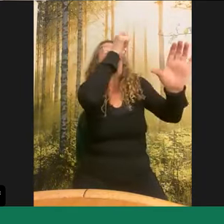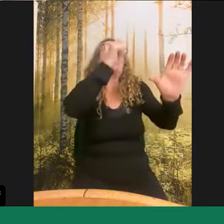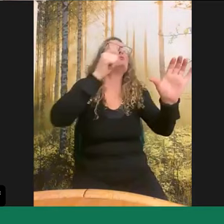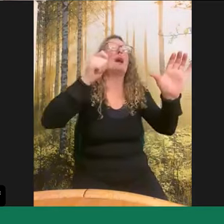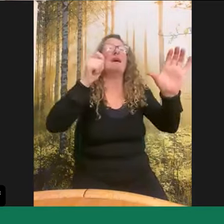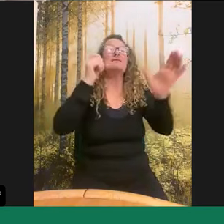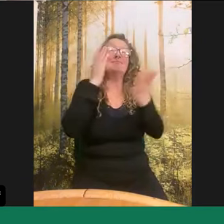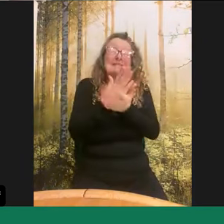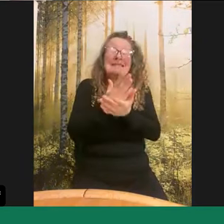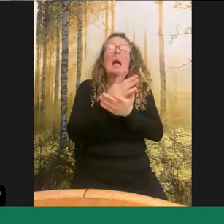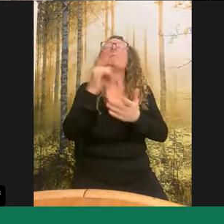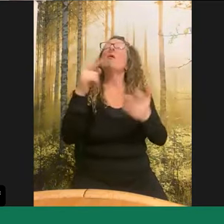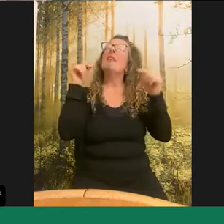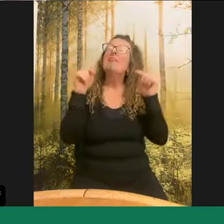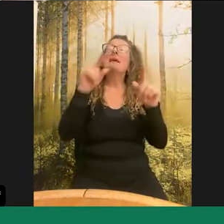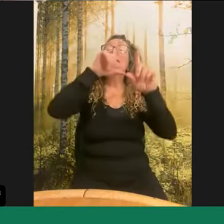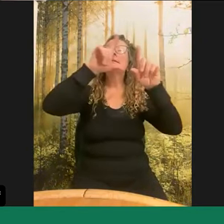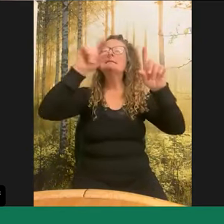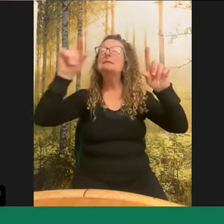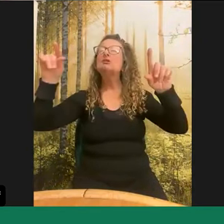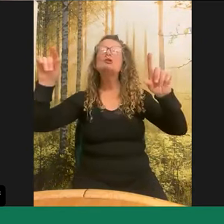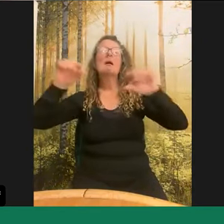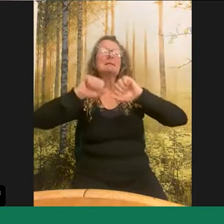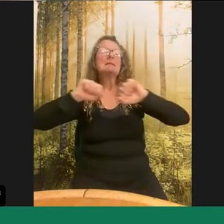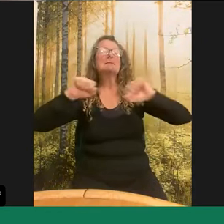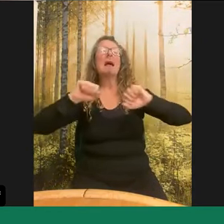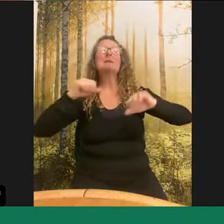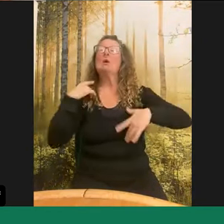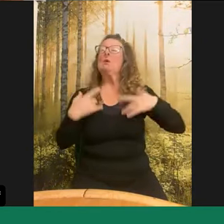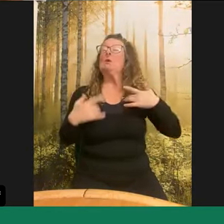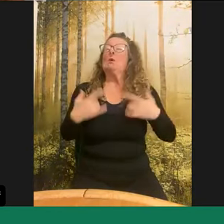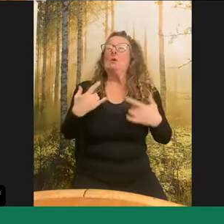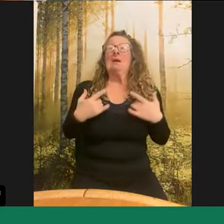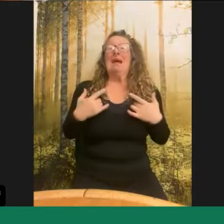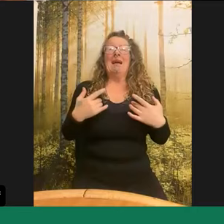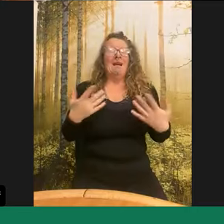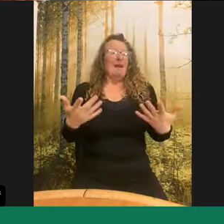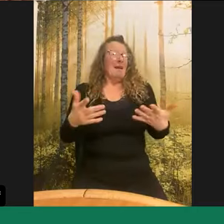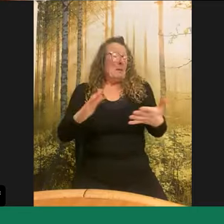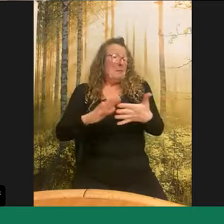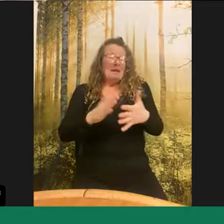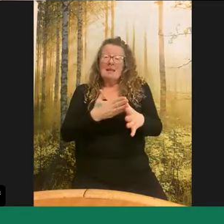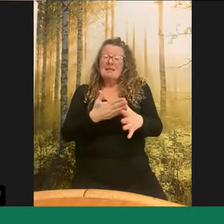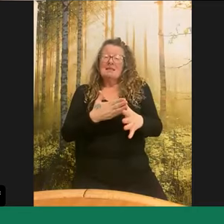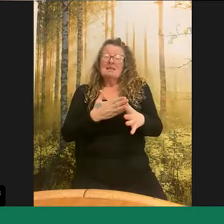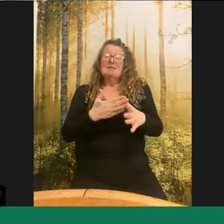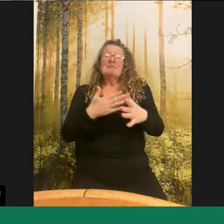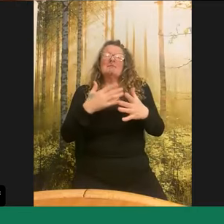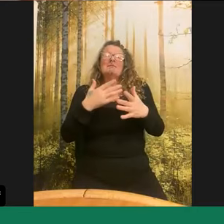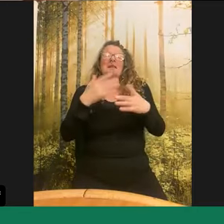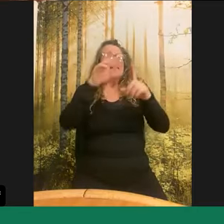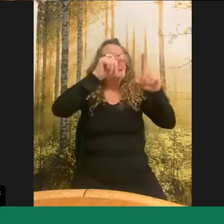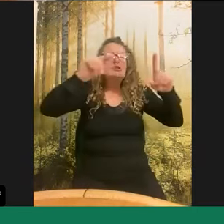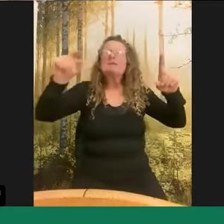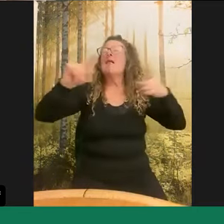but for me, this digital space really spoke to me, because I just think there's so much about the digital and the Black experience, and I really